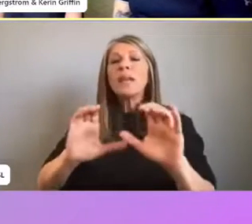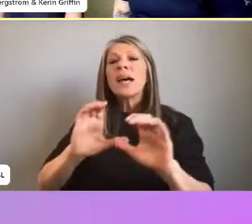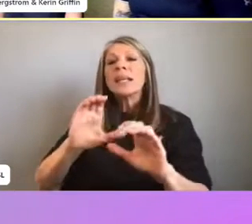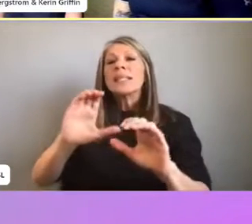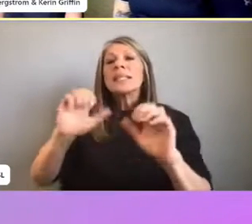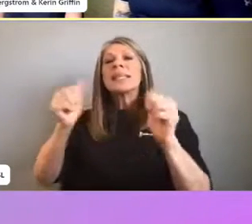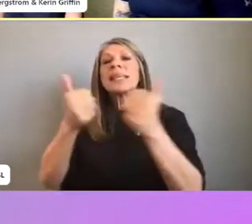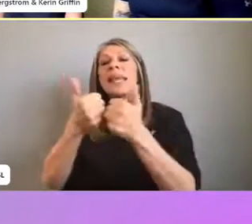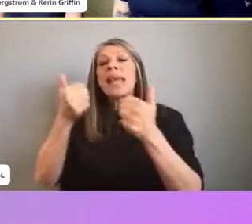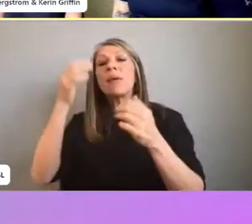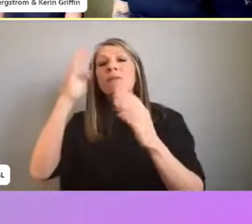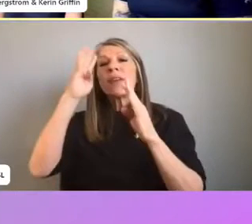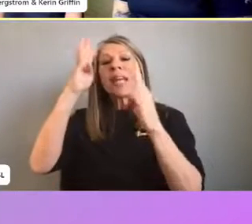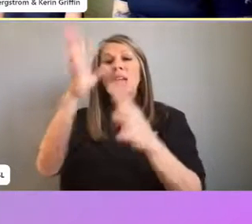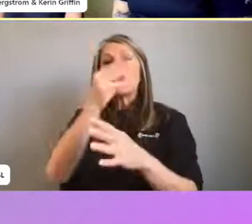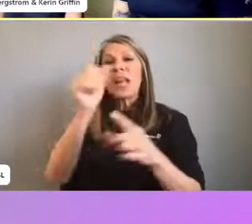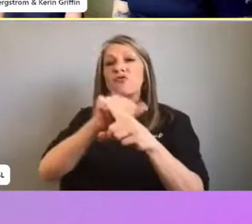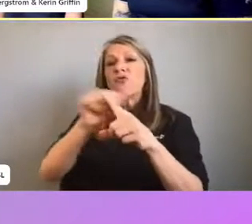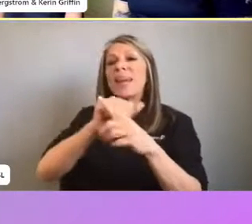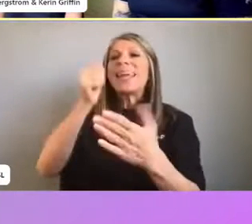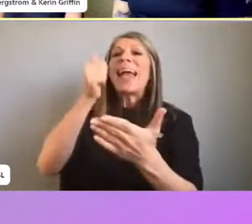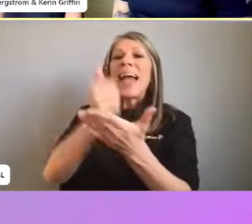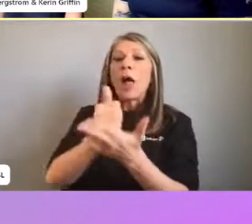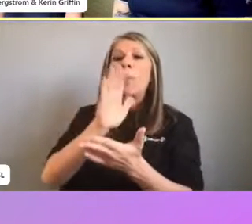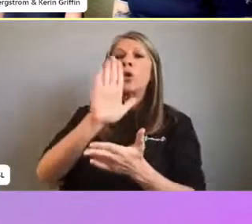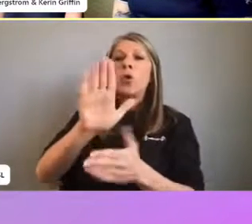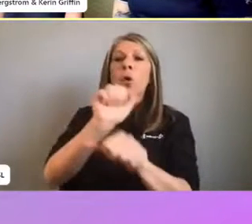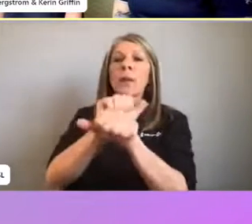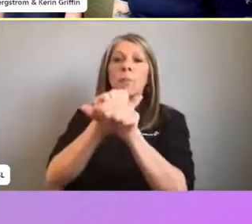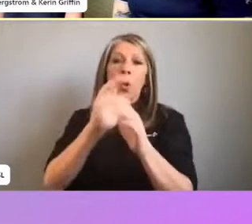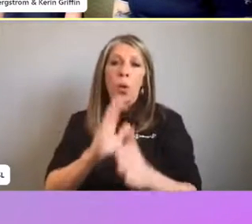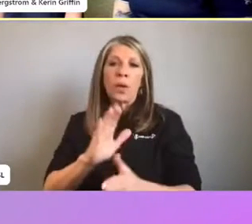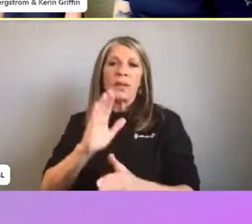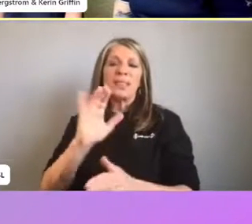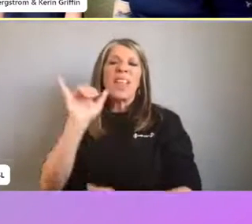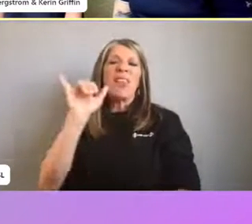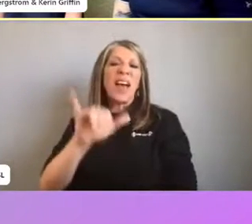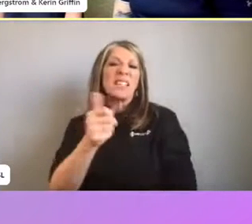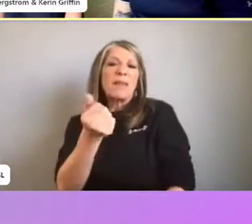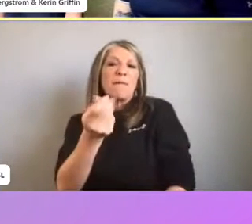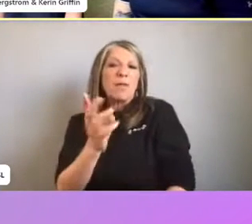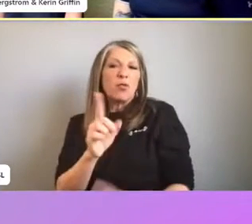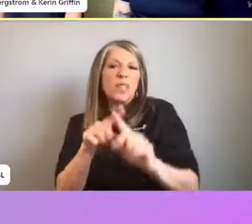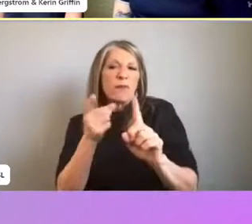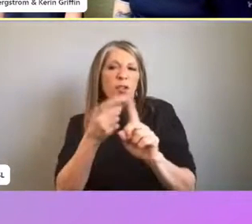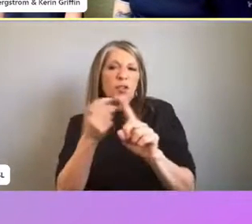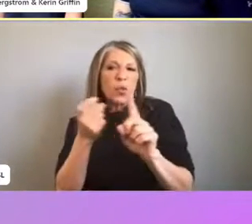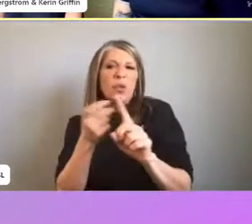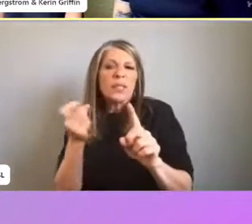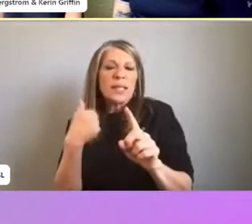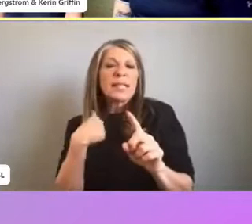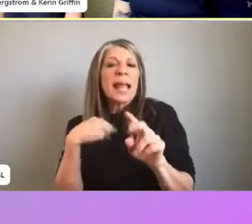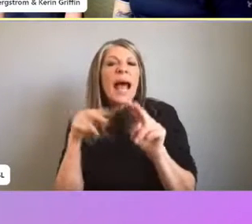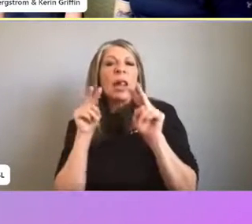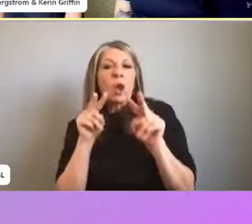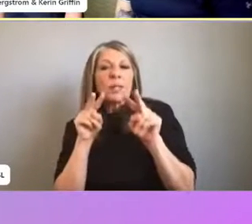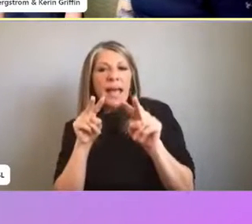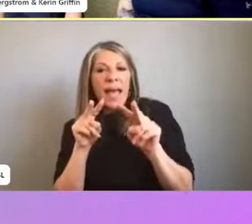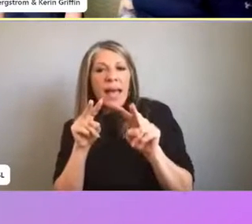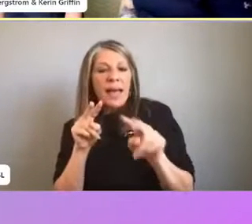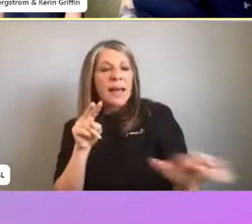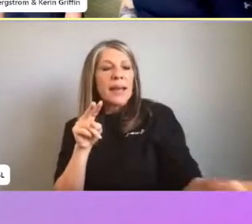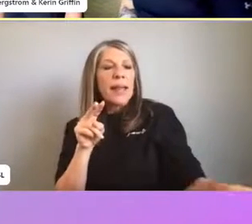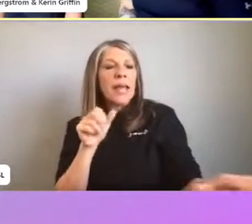Gamification and Training Help Your Employees? So those are just a couple of the sources that I looked to. It